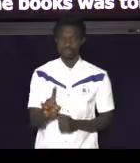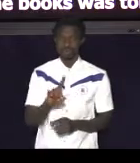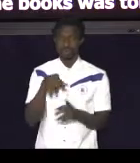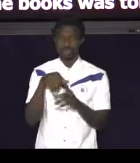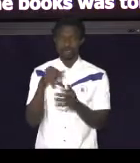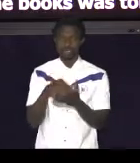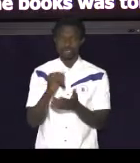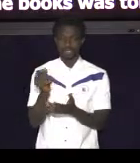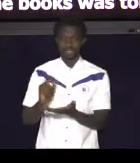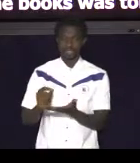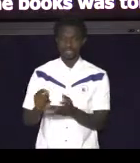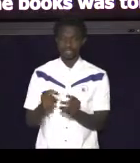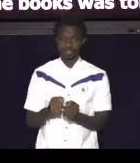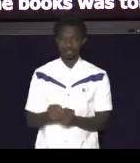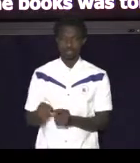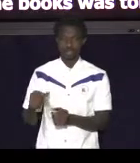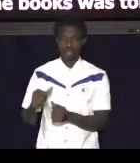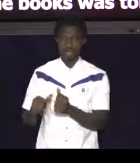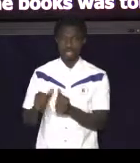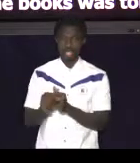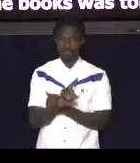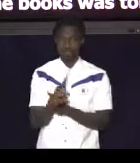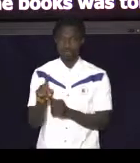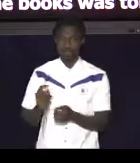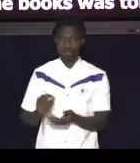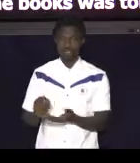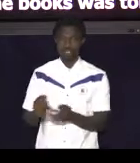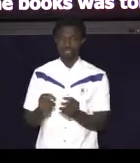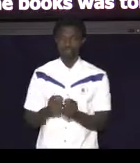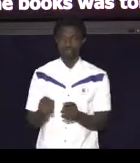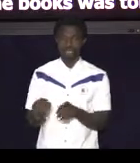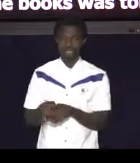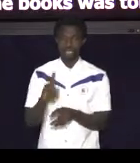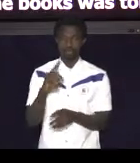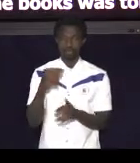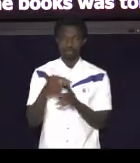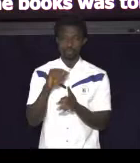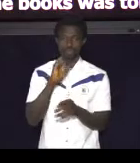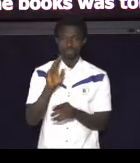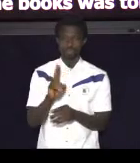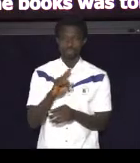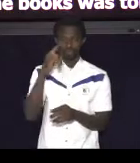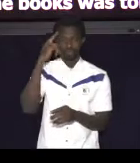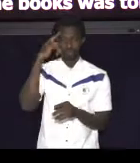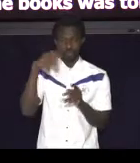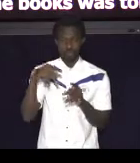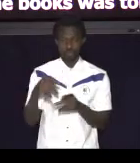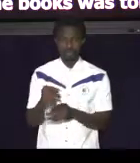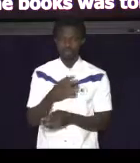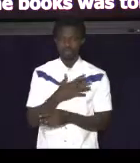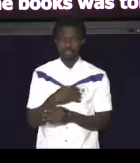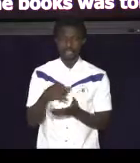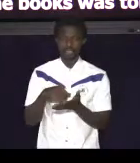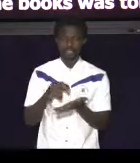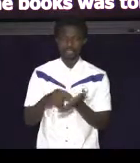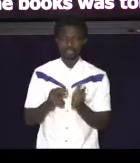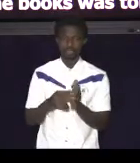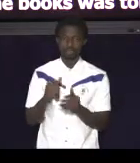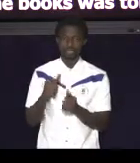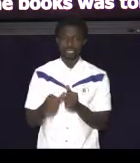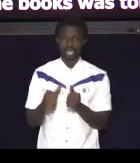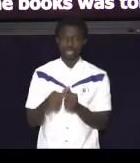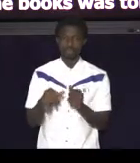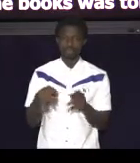when it is written together, everyone, written together as one word, is used for people, and it means